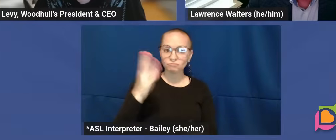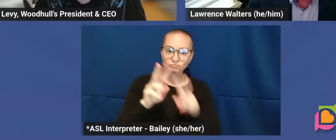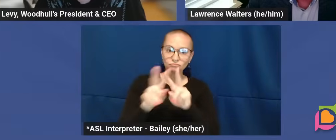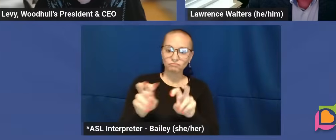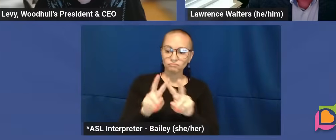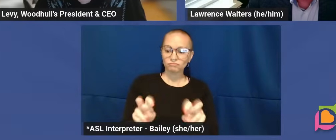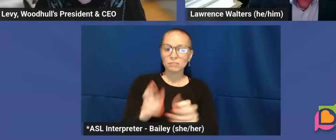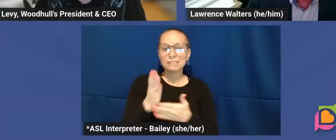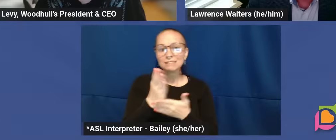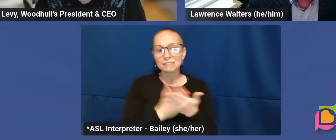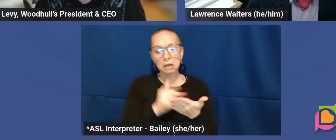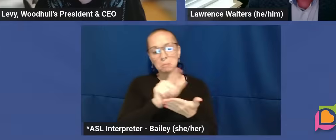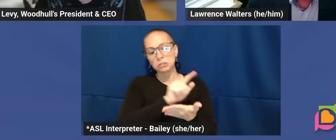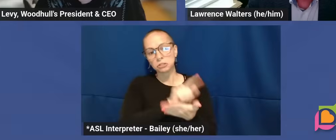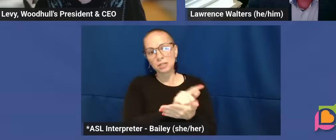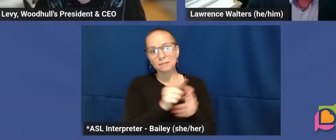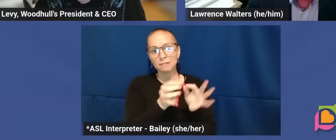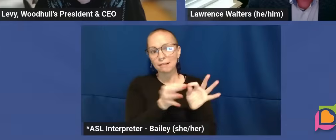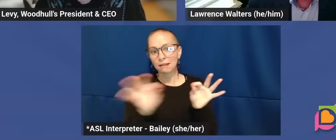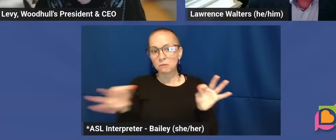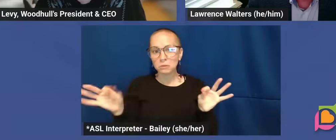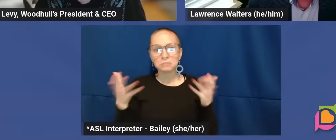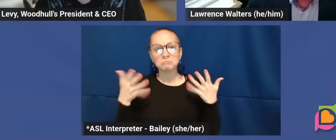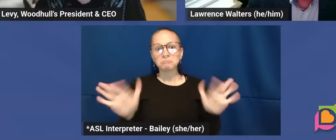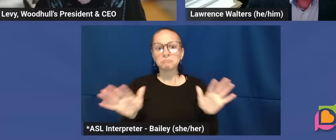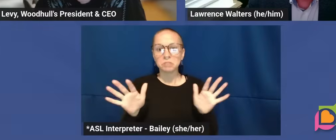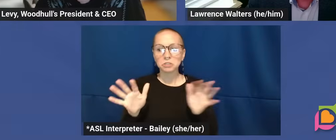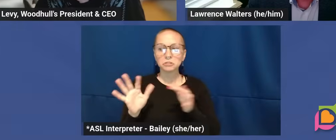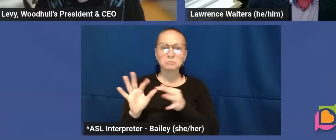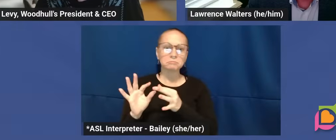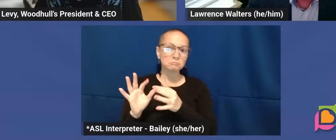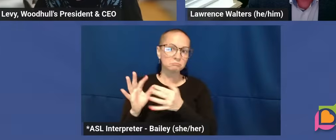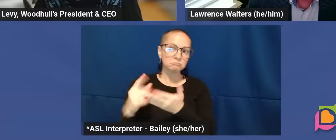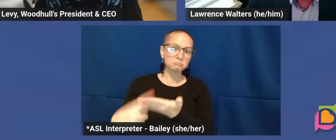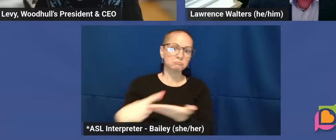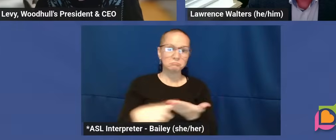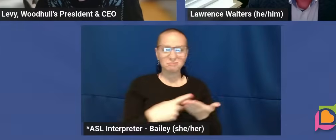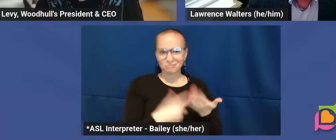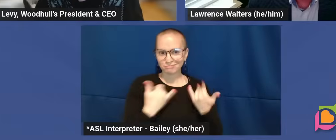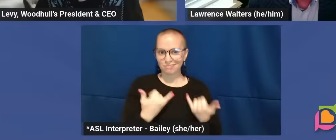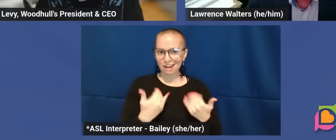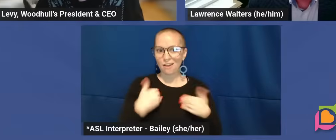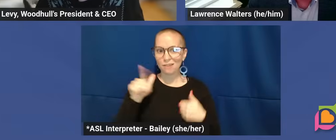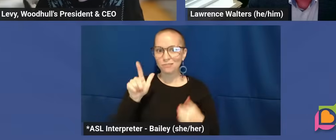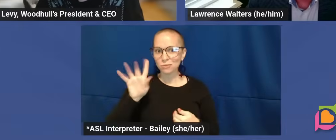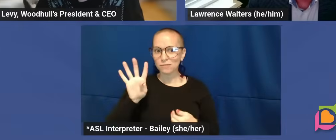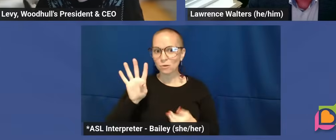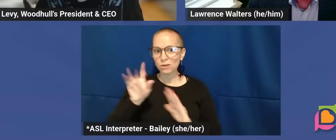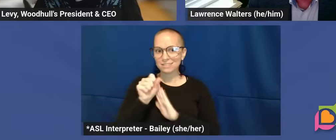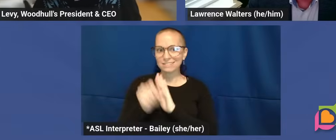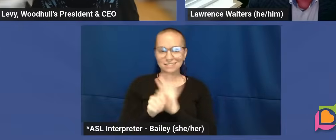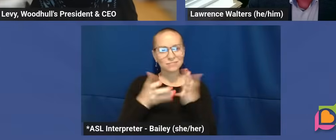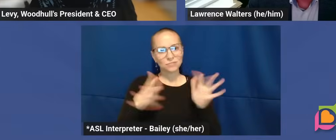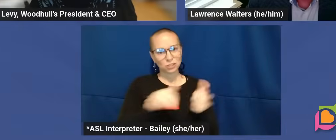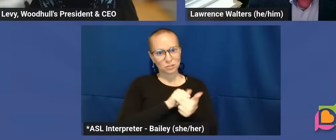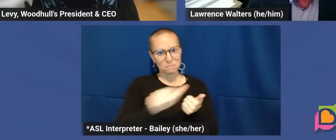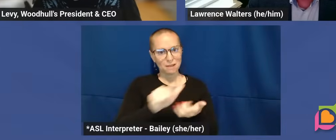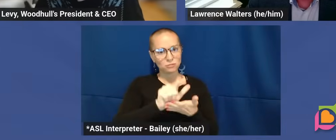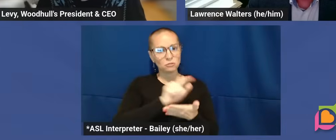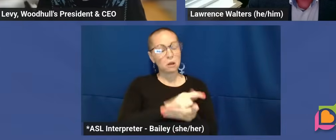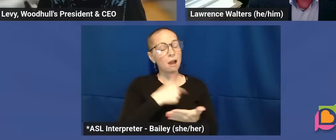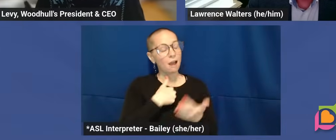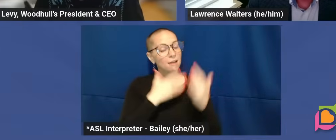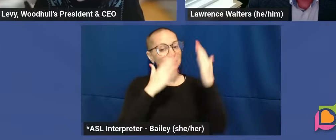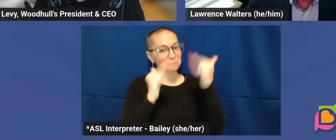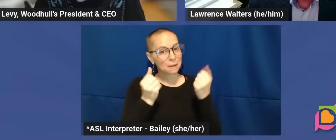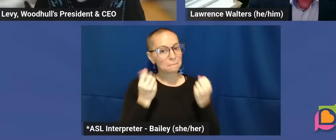legislative language that's circulated. And right now we're left with, 24 states that have passed these laws. I expect a